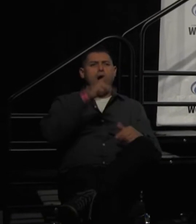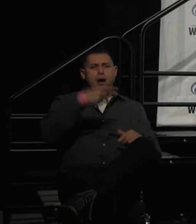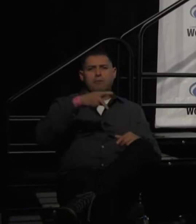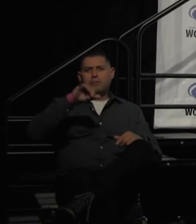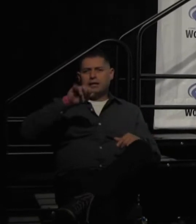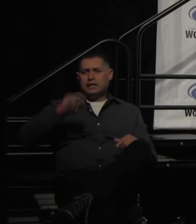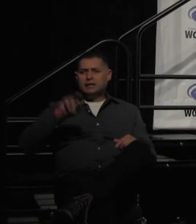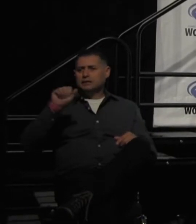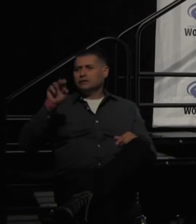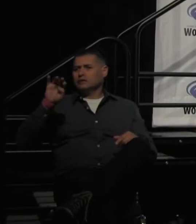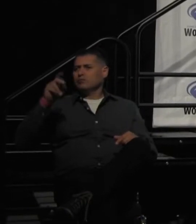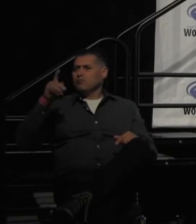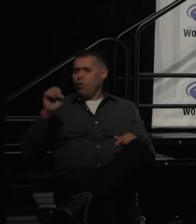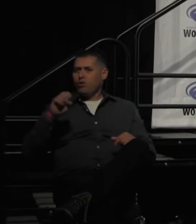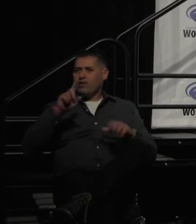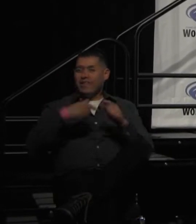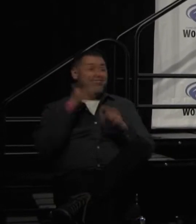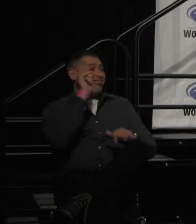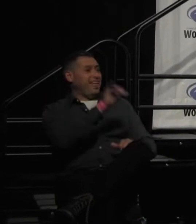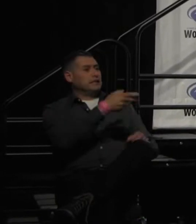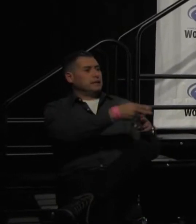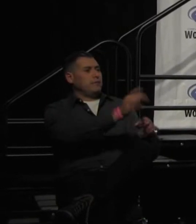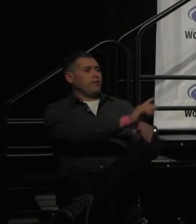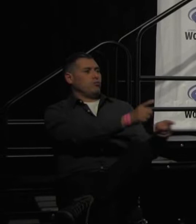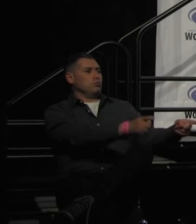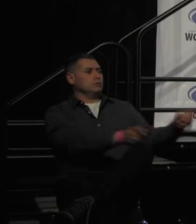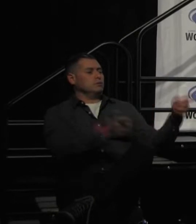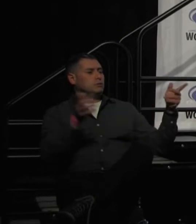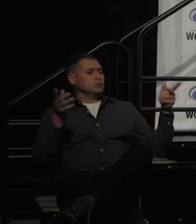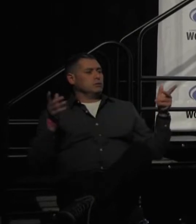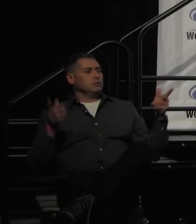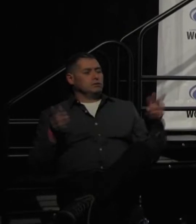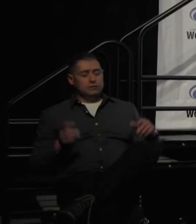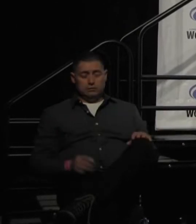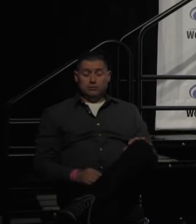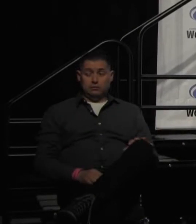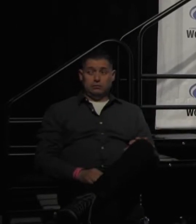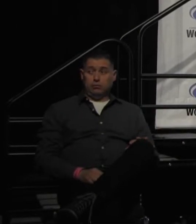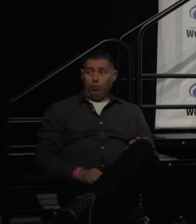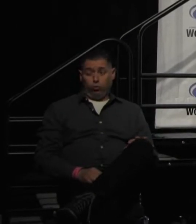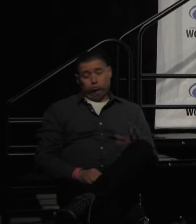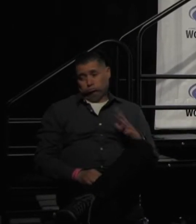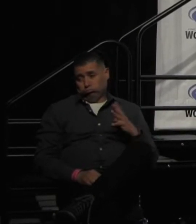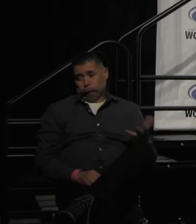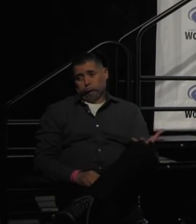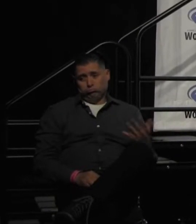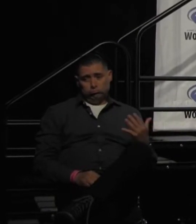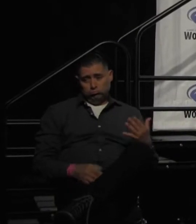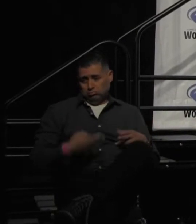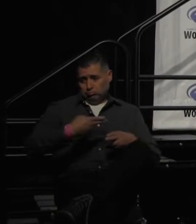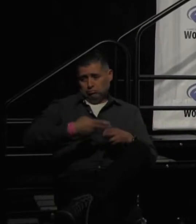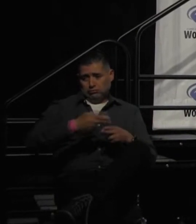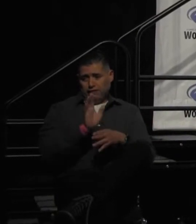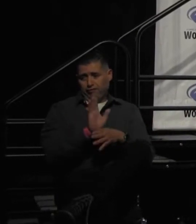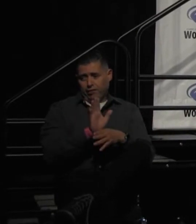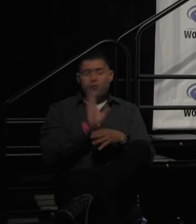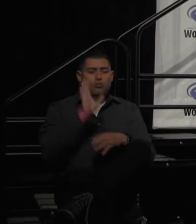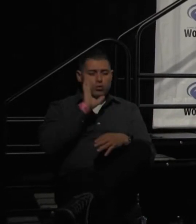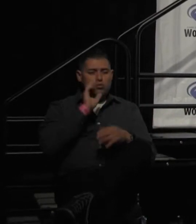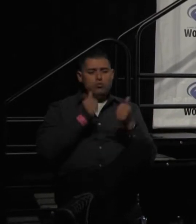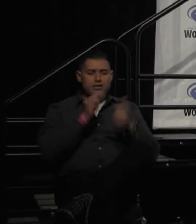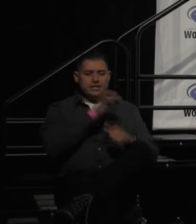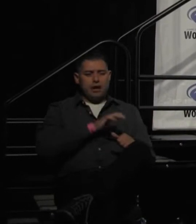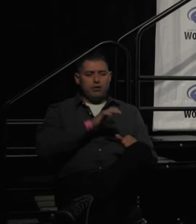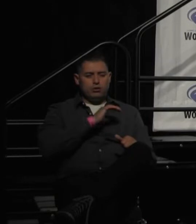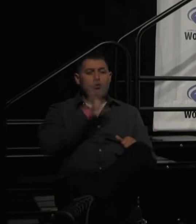when I sang that, then Cheech says, "That's the name of the film." And then when we got the name of the film, we knew what characters